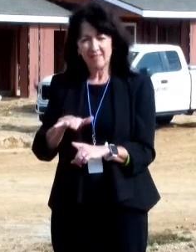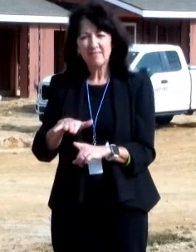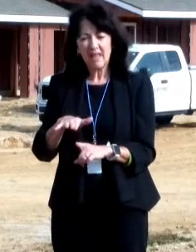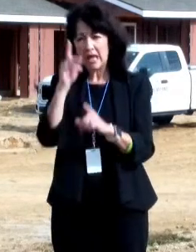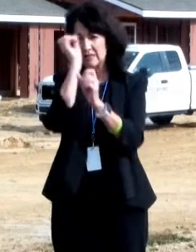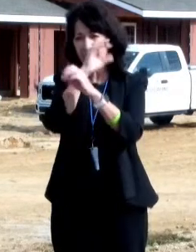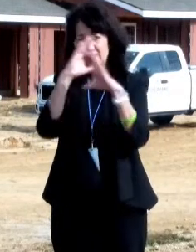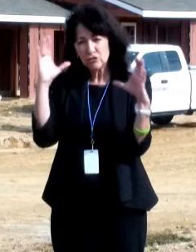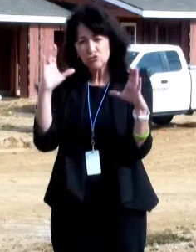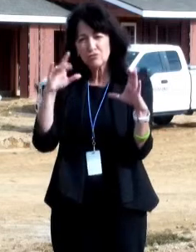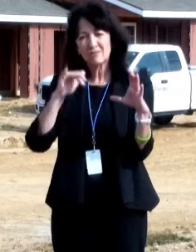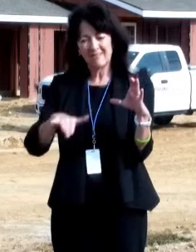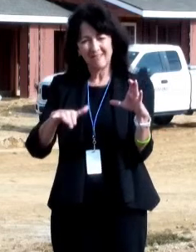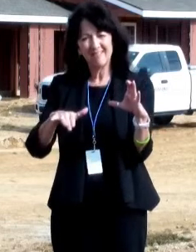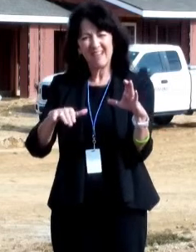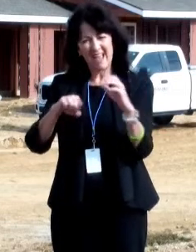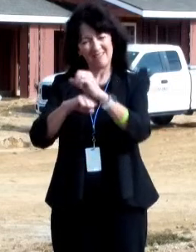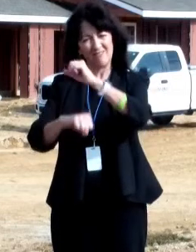is hope.